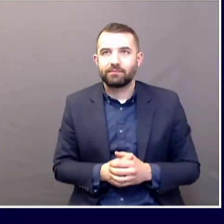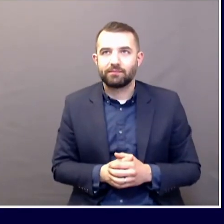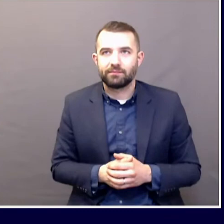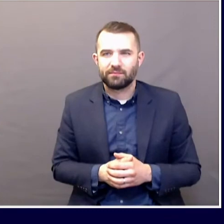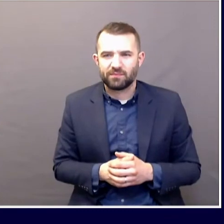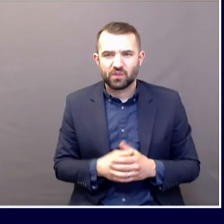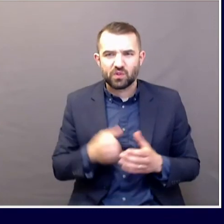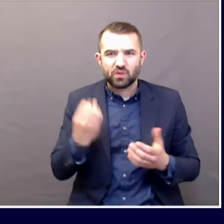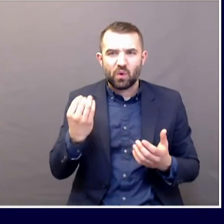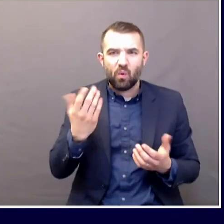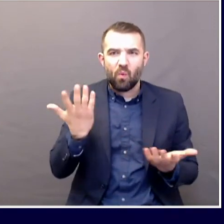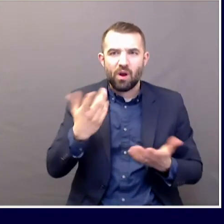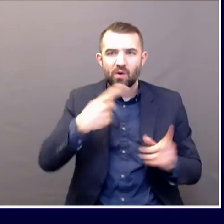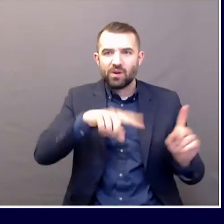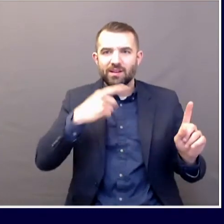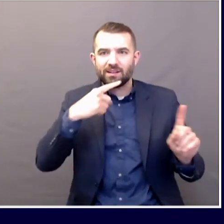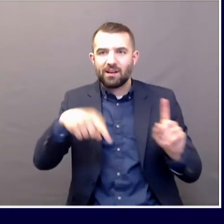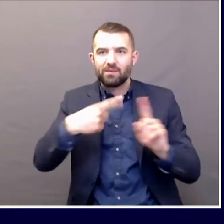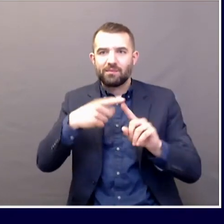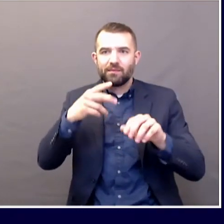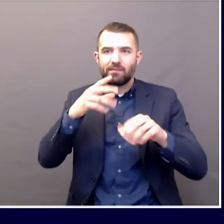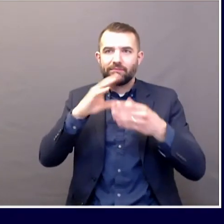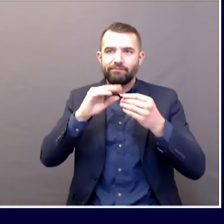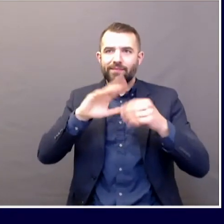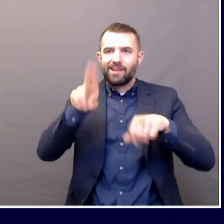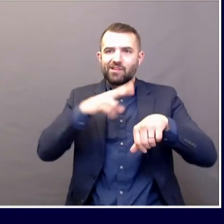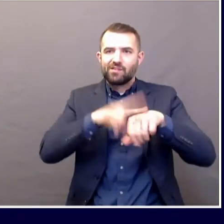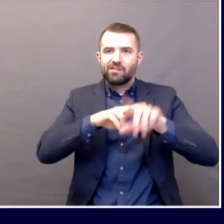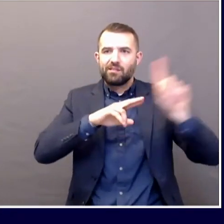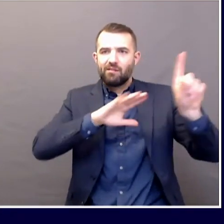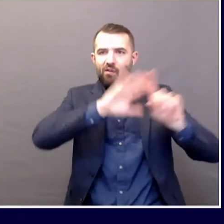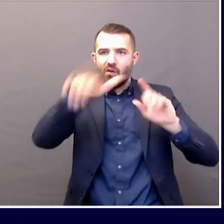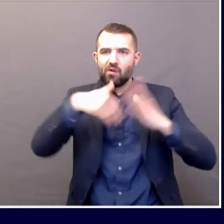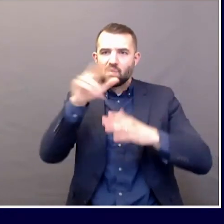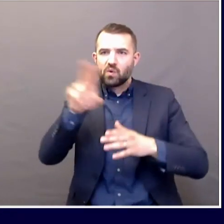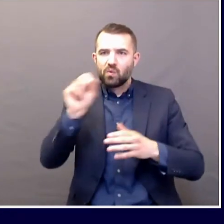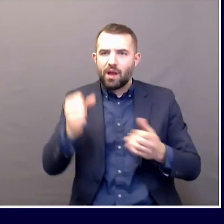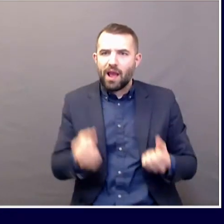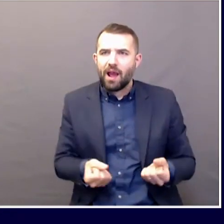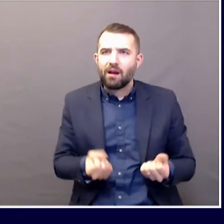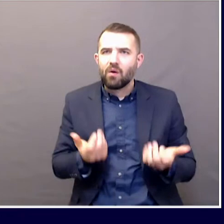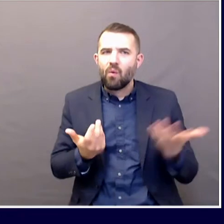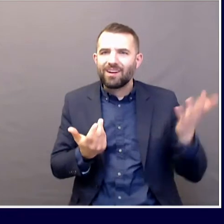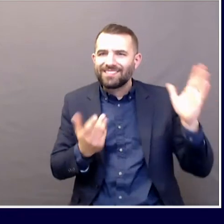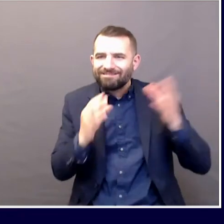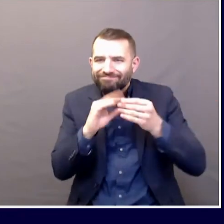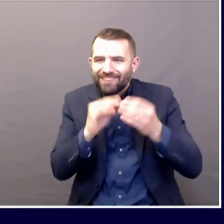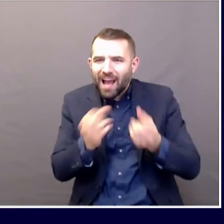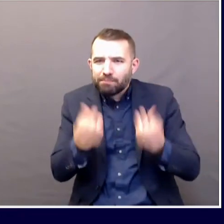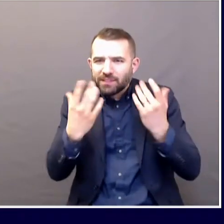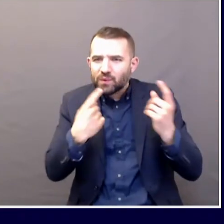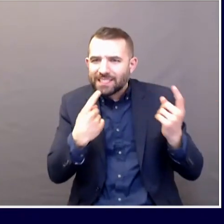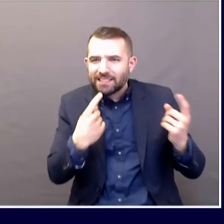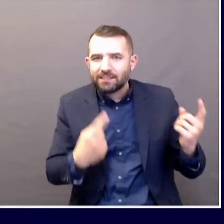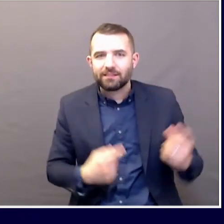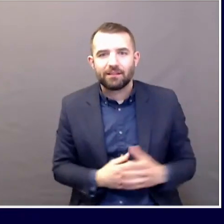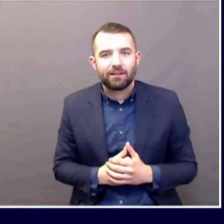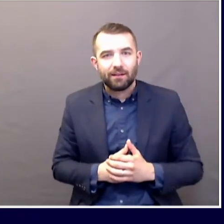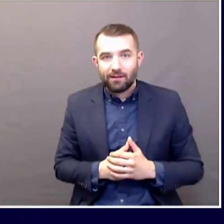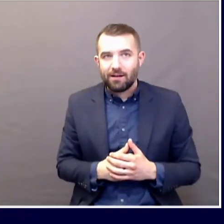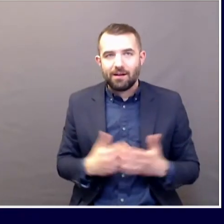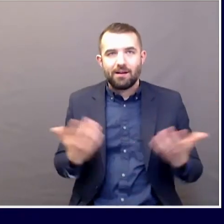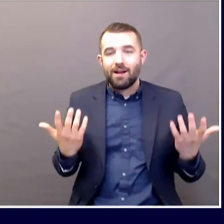talking 1,000 vaccines or 10,000? I really don't want to speculate, Jessica, because